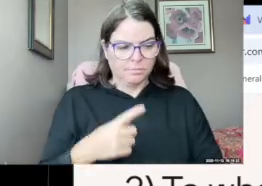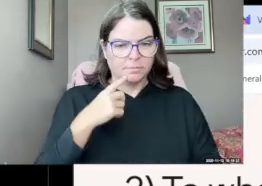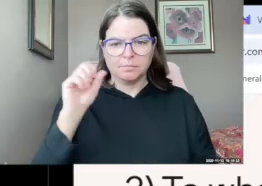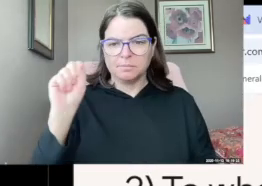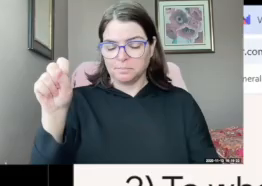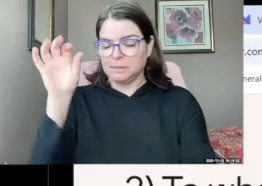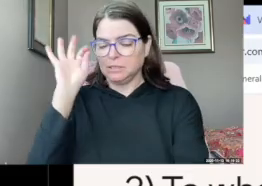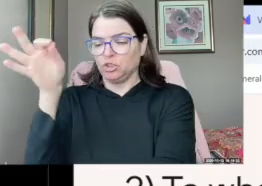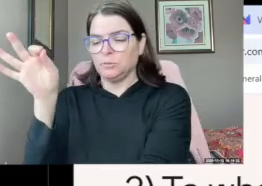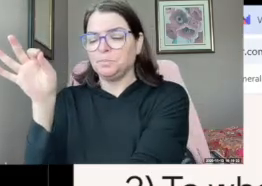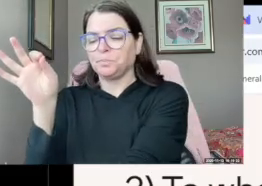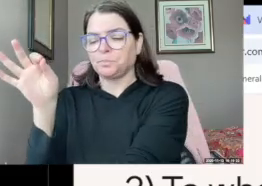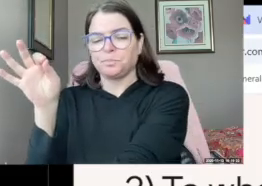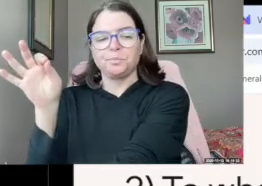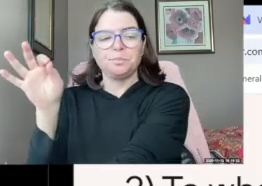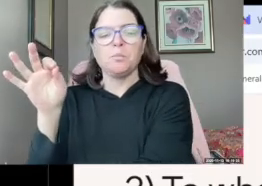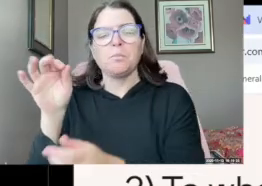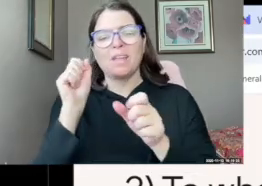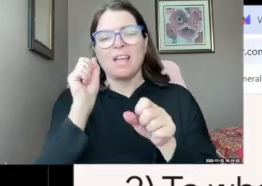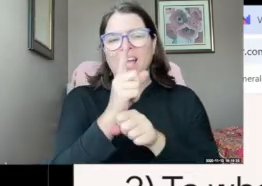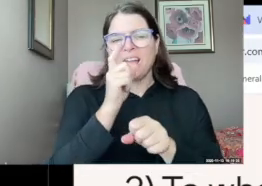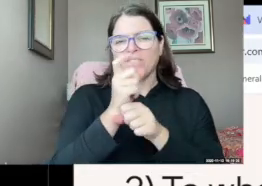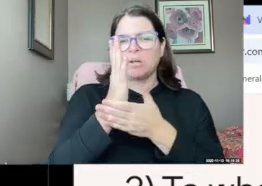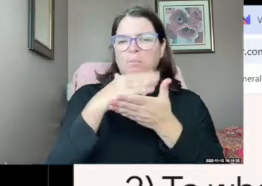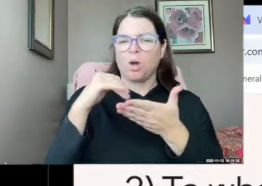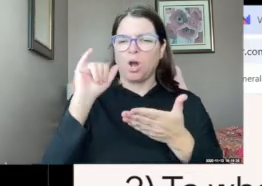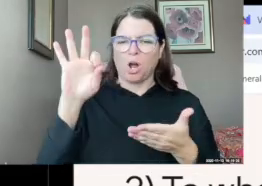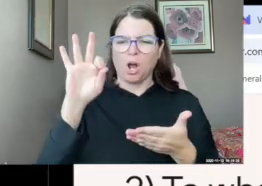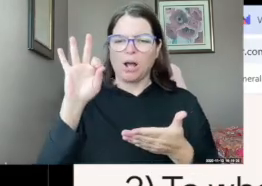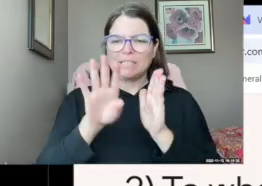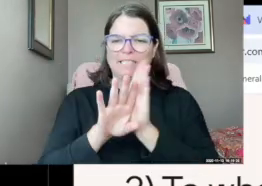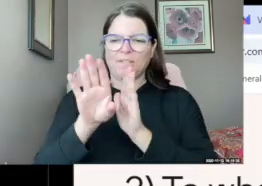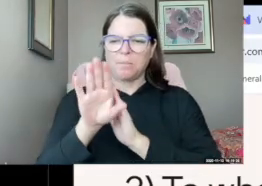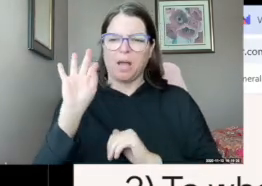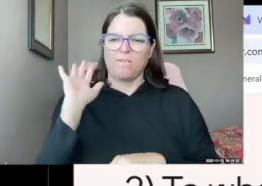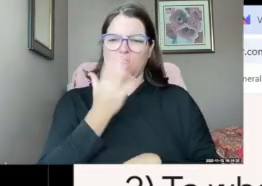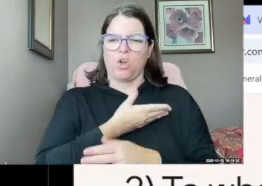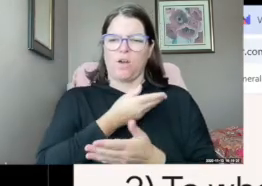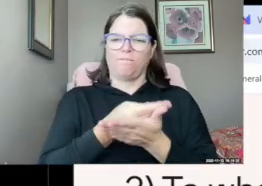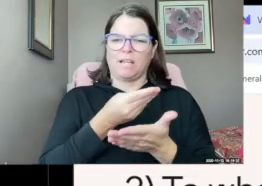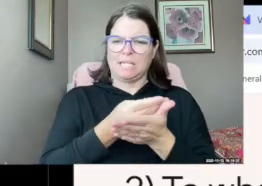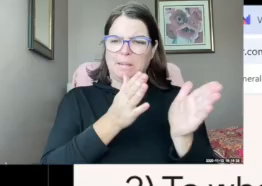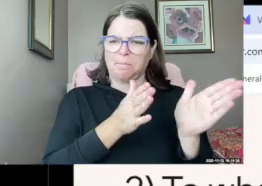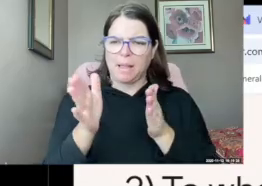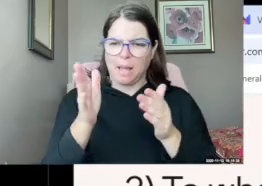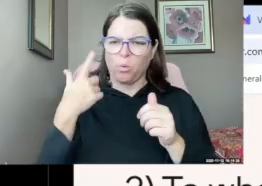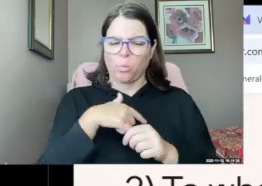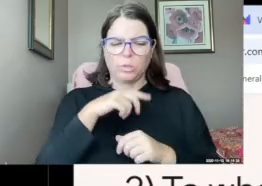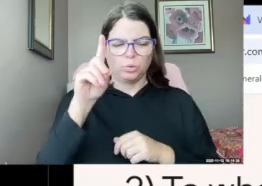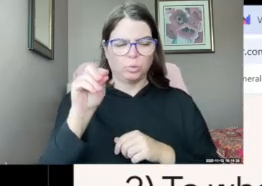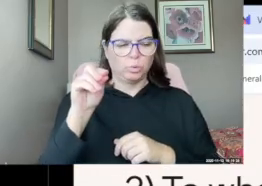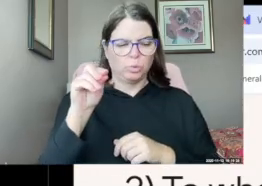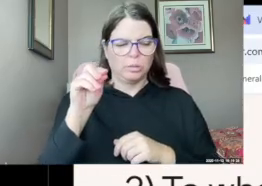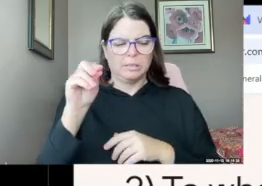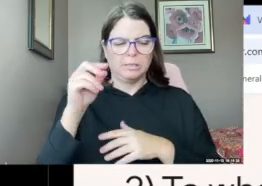understand. Yeah, absolutely. So each year is part of the development of our funding